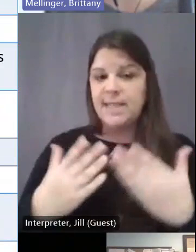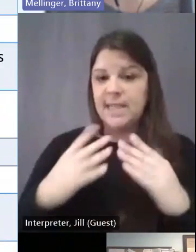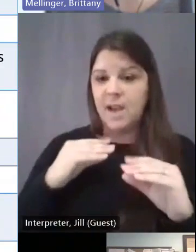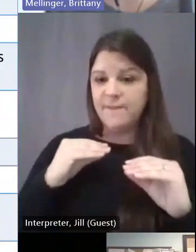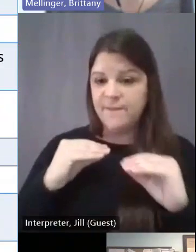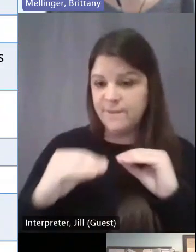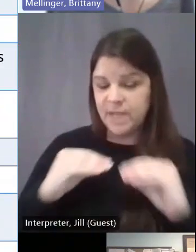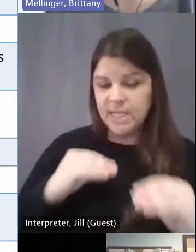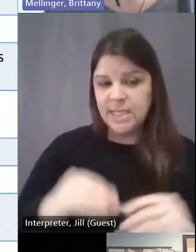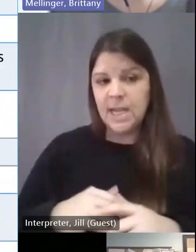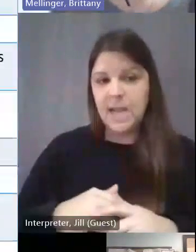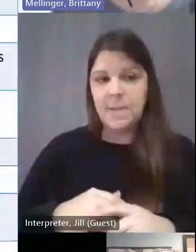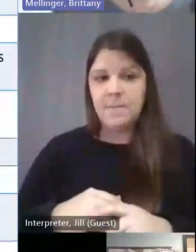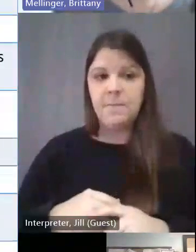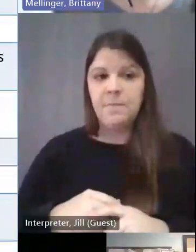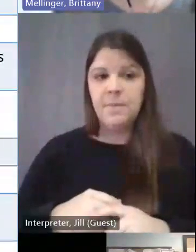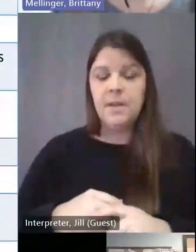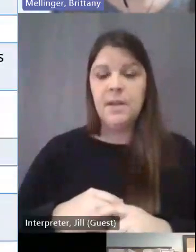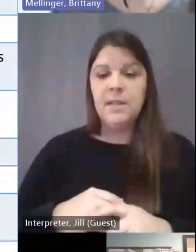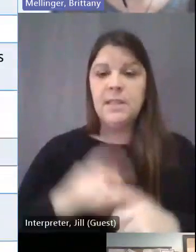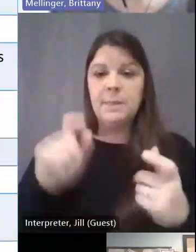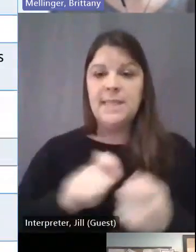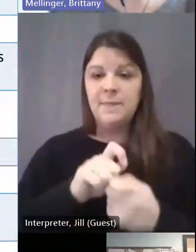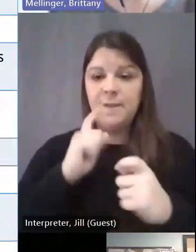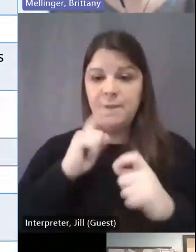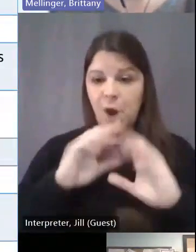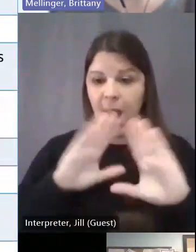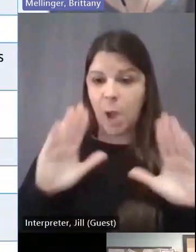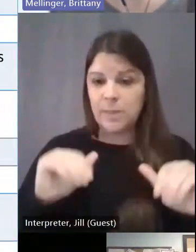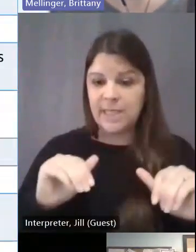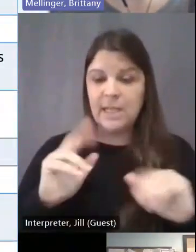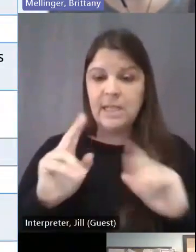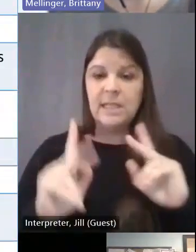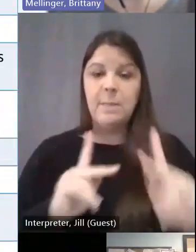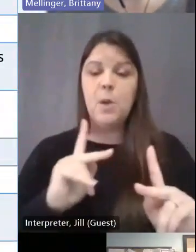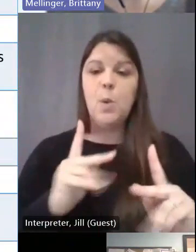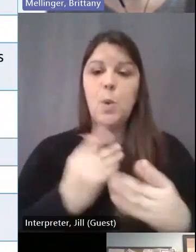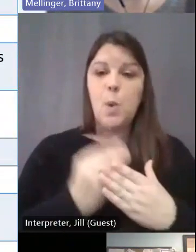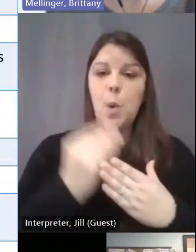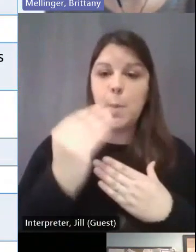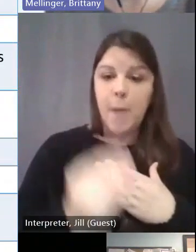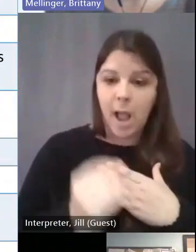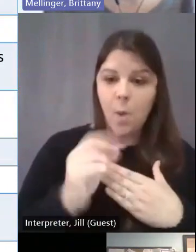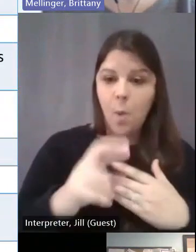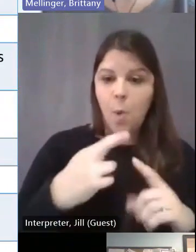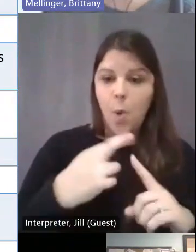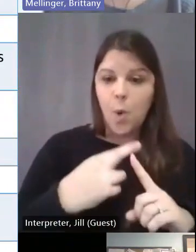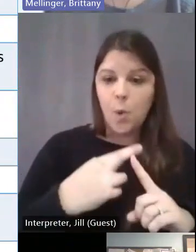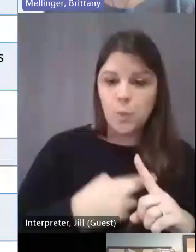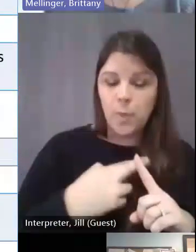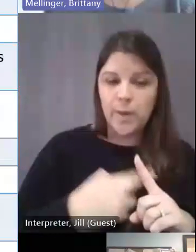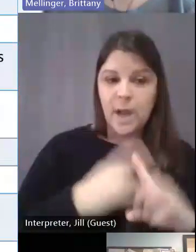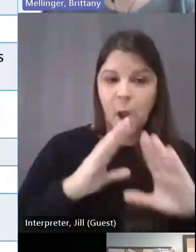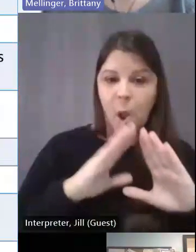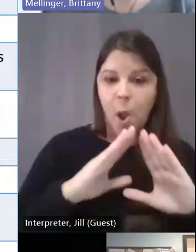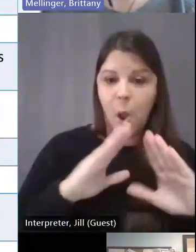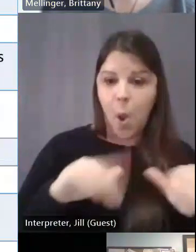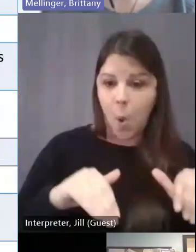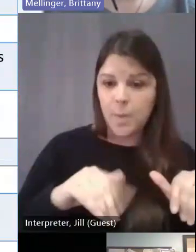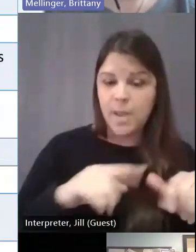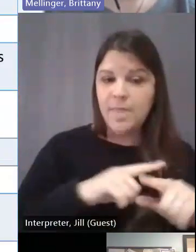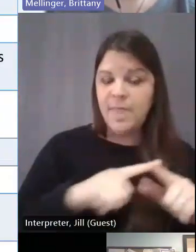can be sought, particularly in housing cases. So someone might be able to purchase a lease or lease a home that they were